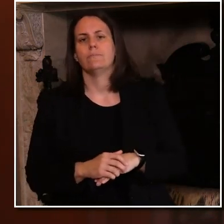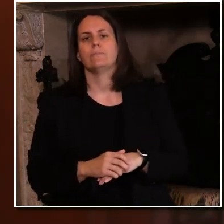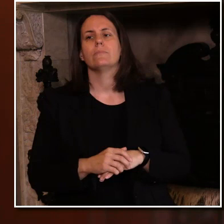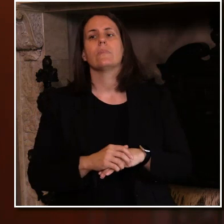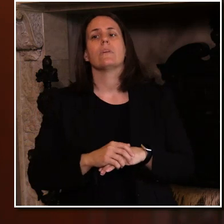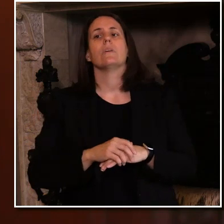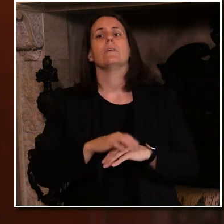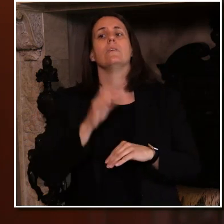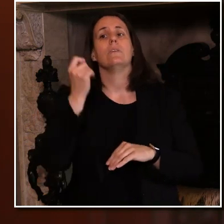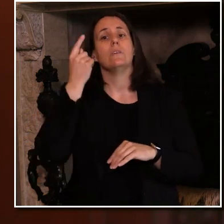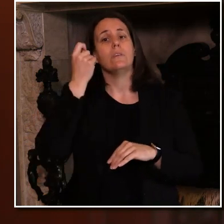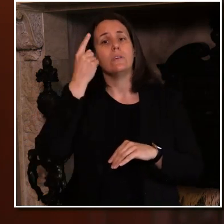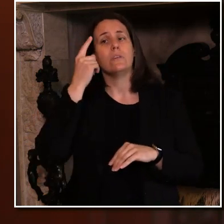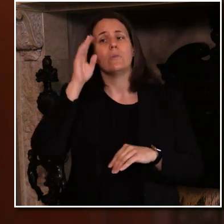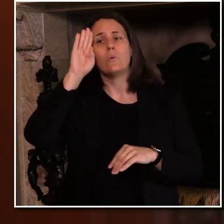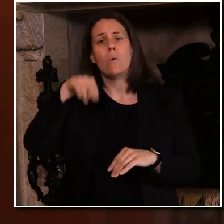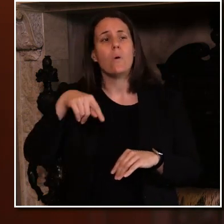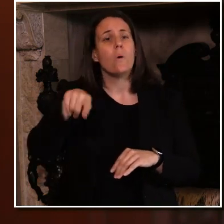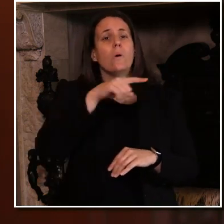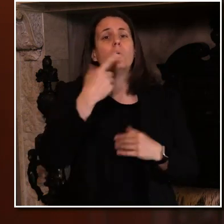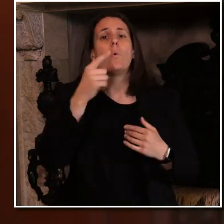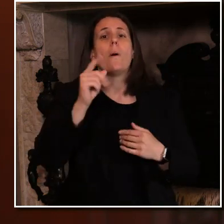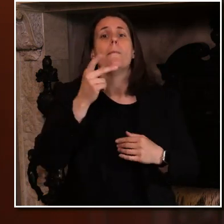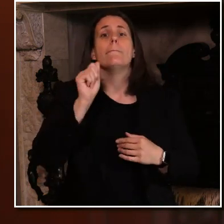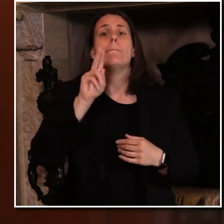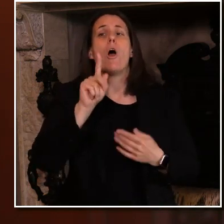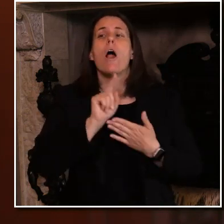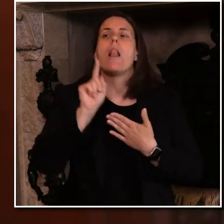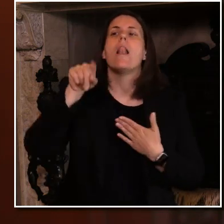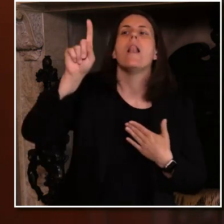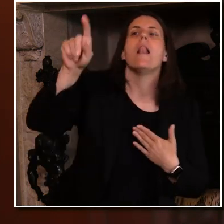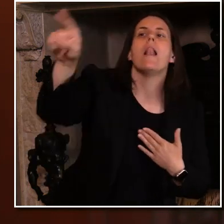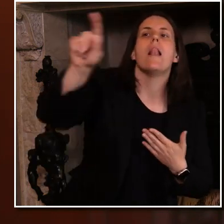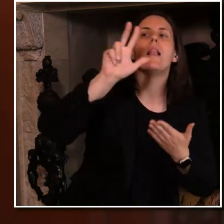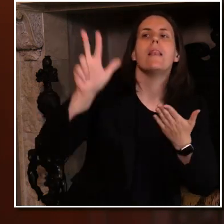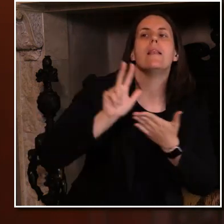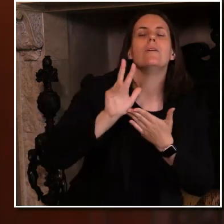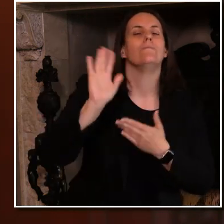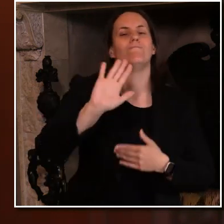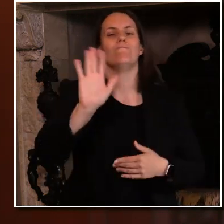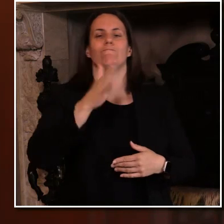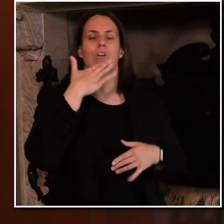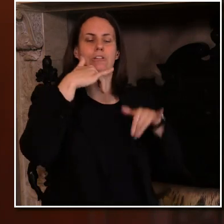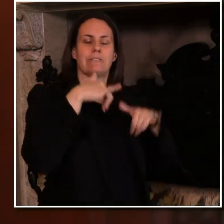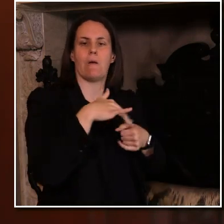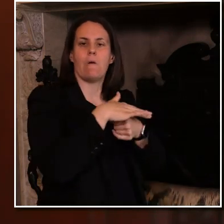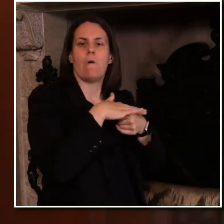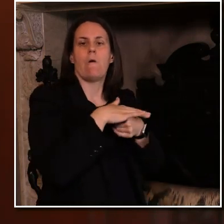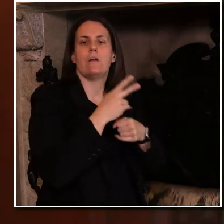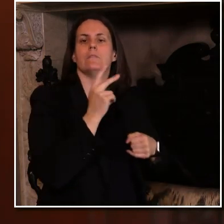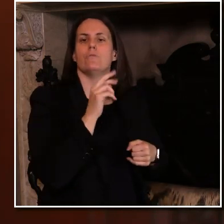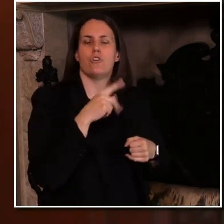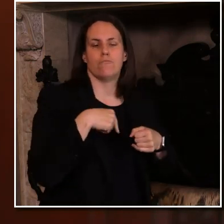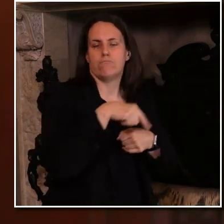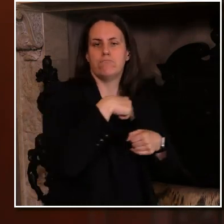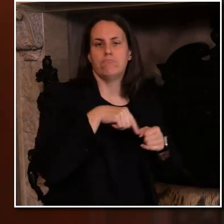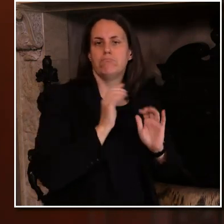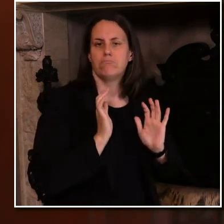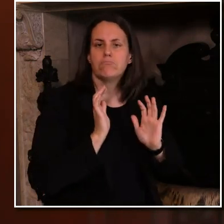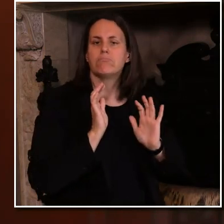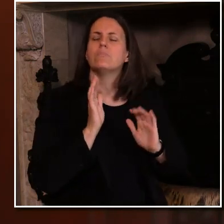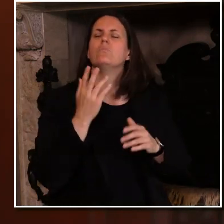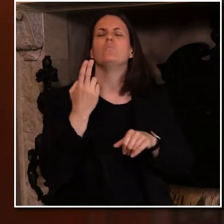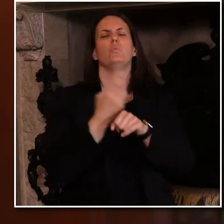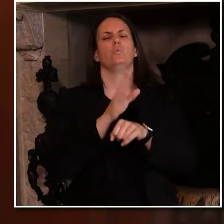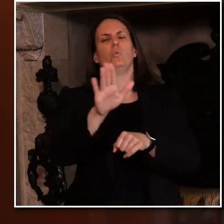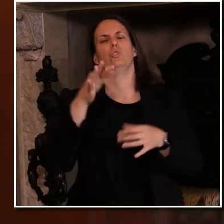is a place where we need folks to use their best judgment with an eye towards being cautious. When you think about your community and where to travel